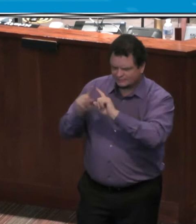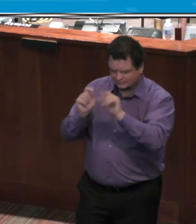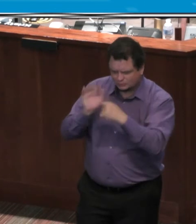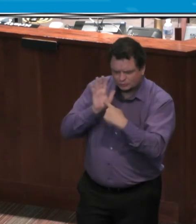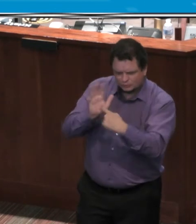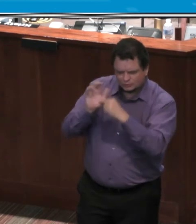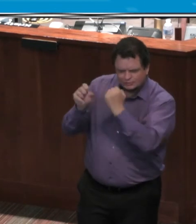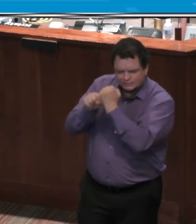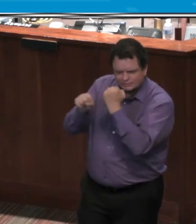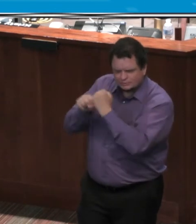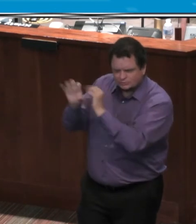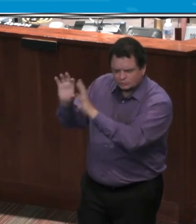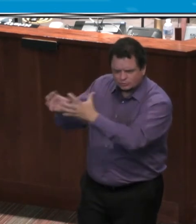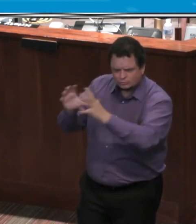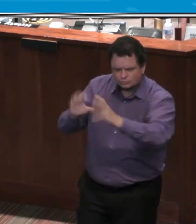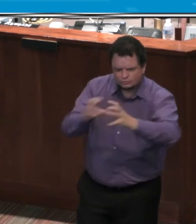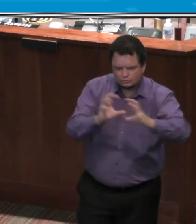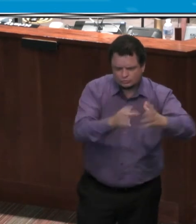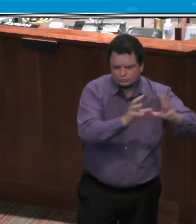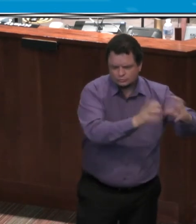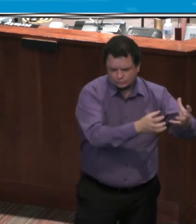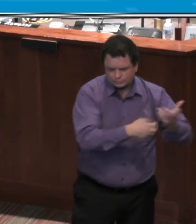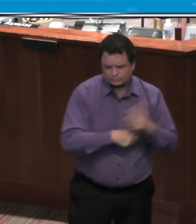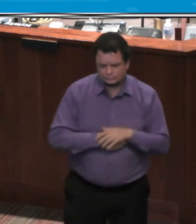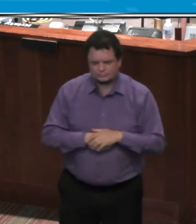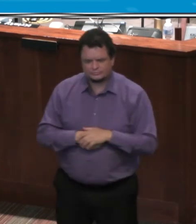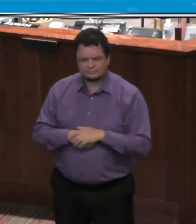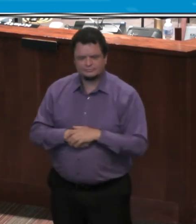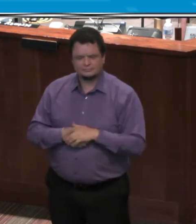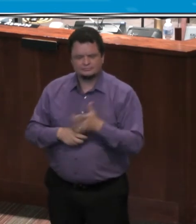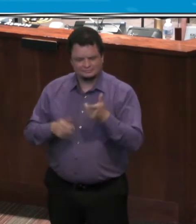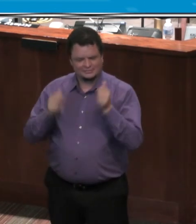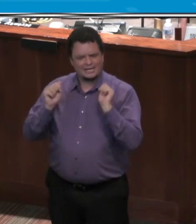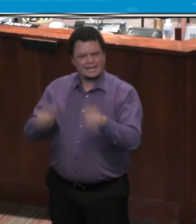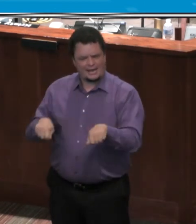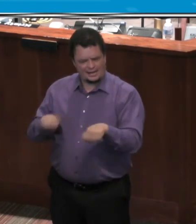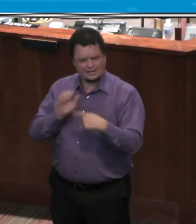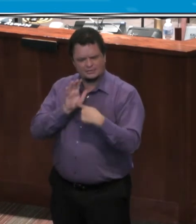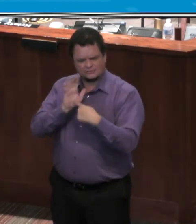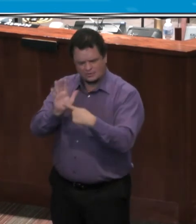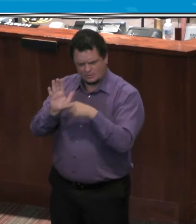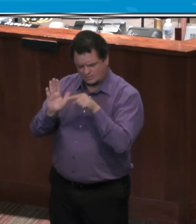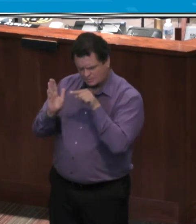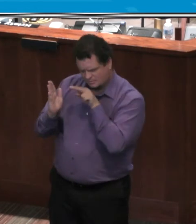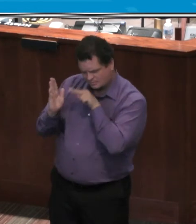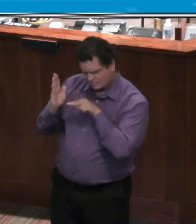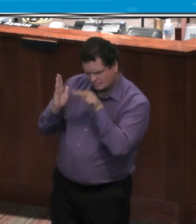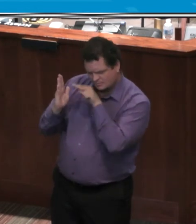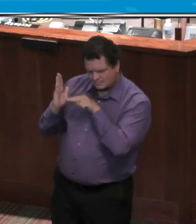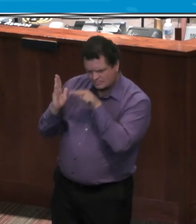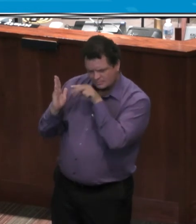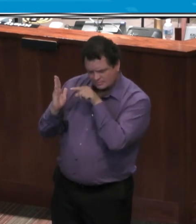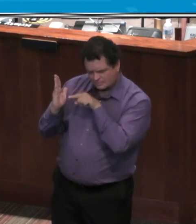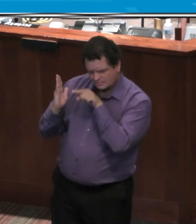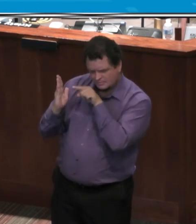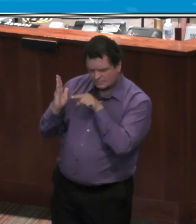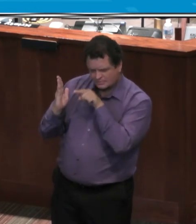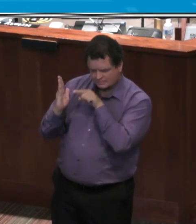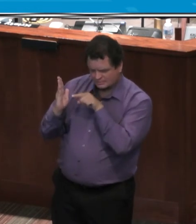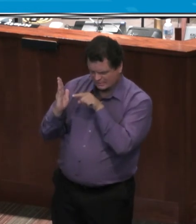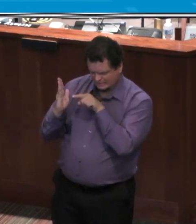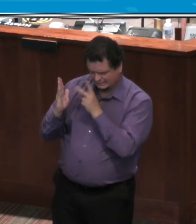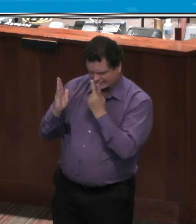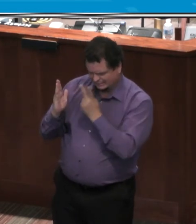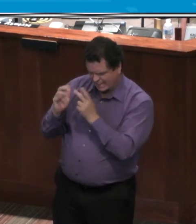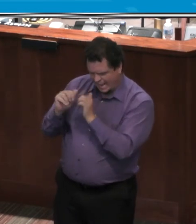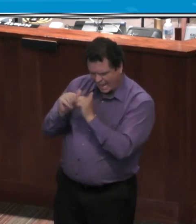hospitalized during the course of their COVID experience, and those who have deceased. And you can see, again, same sort of thing. You can change the date, you